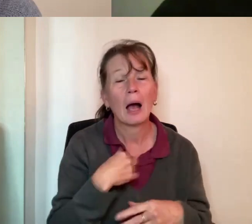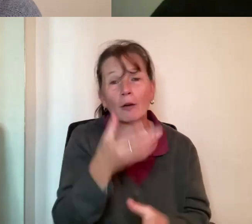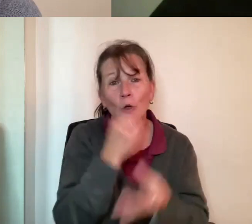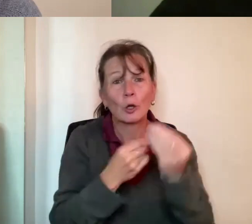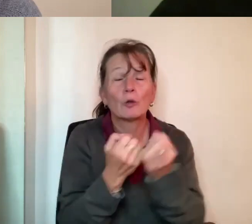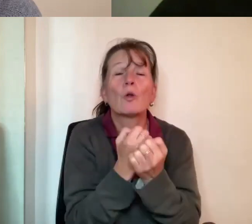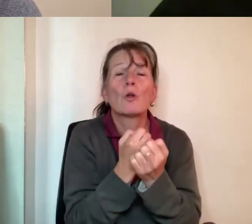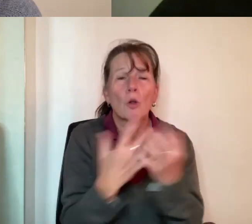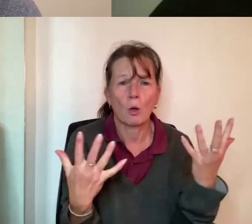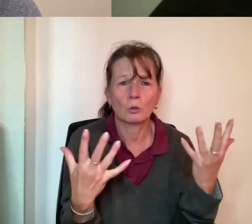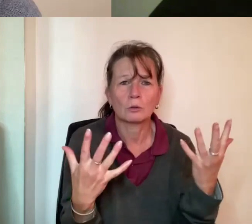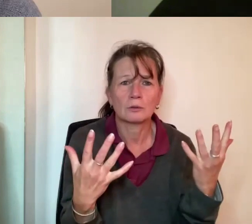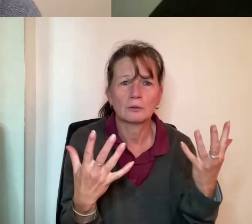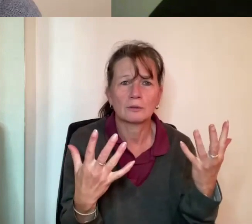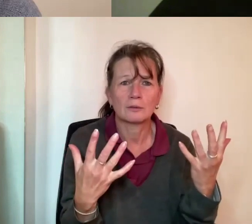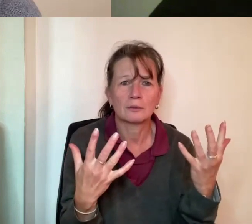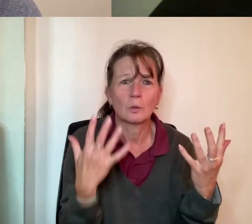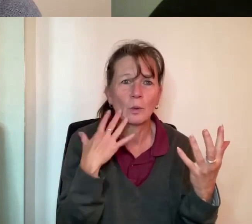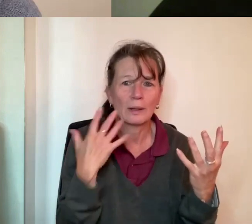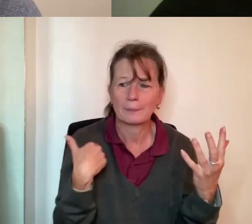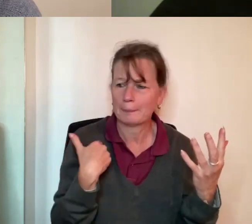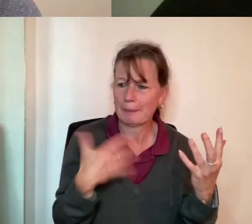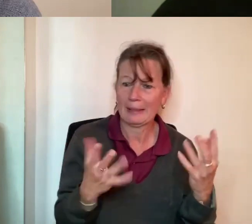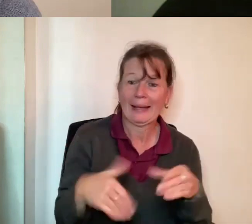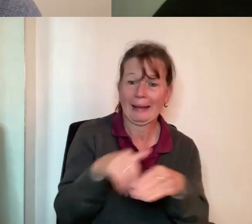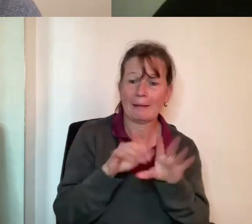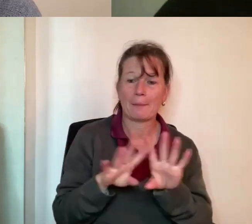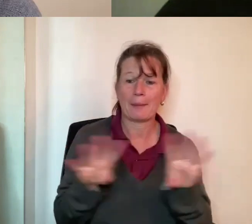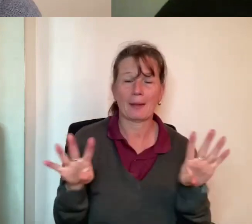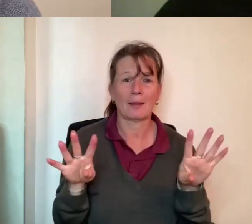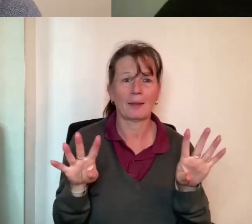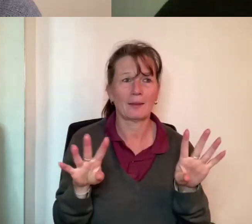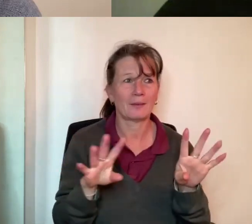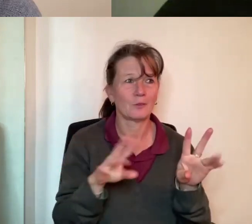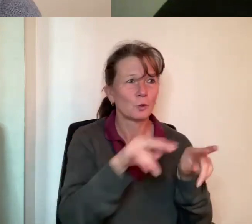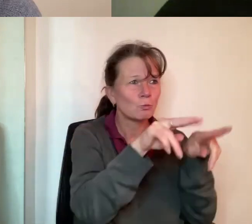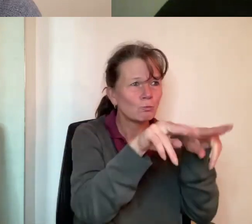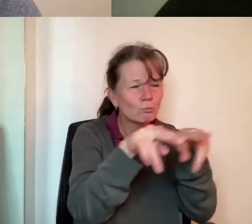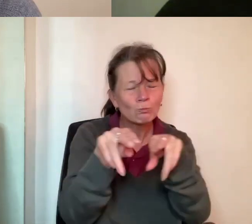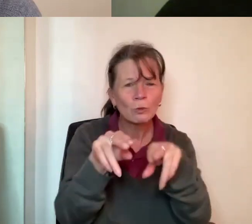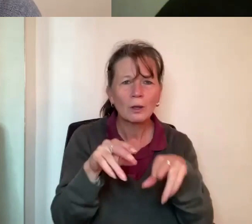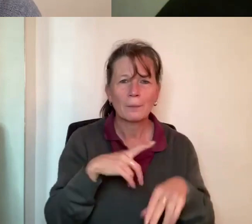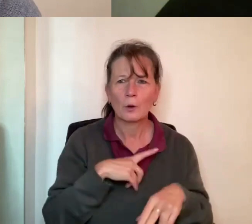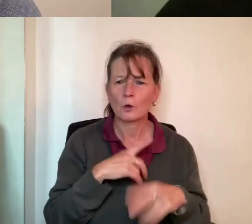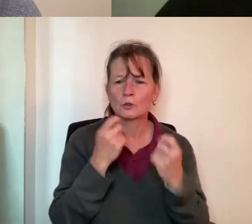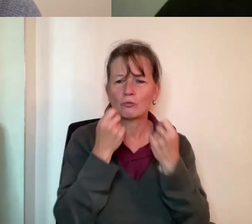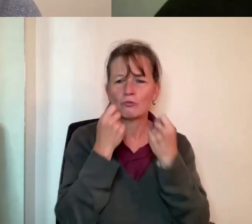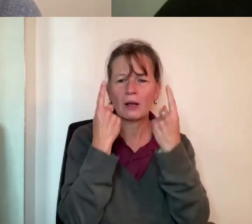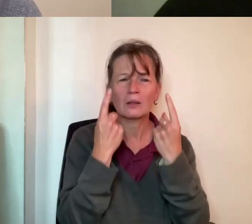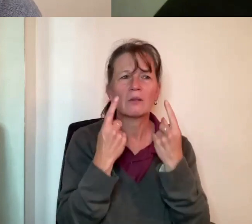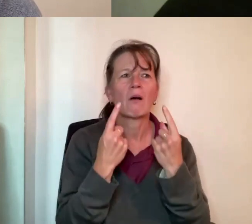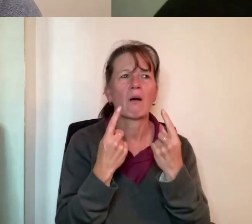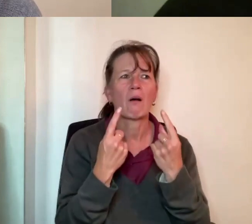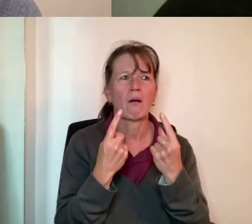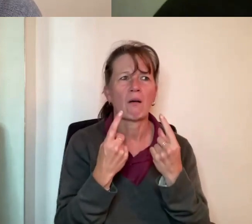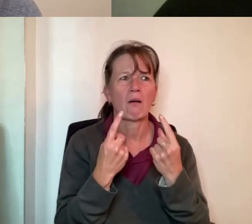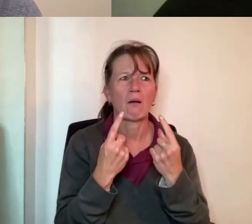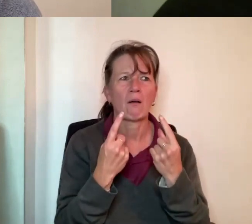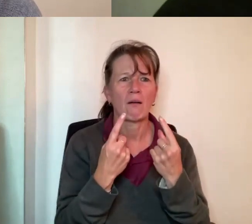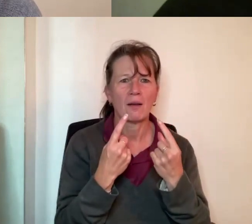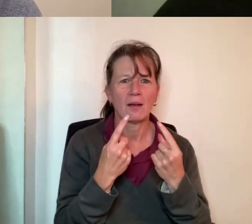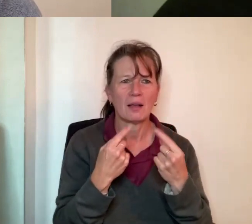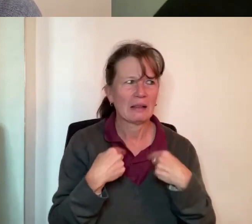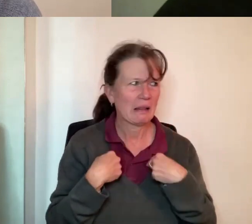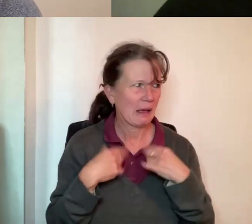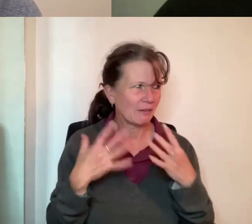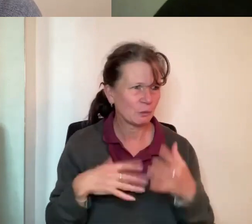lot by sitting on panels and giving feedback, and because you realize how bad you must have been before, or what